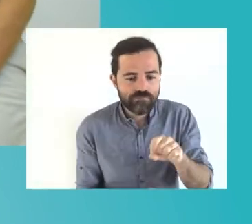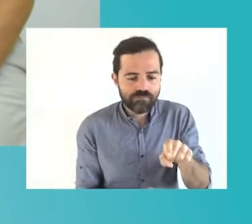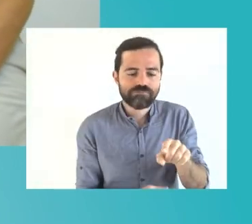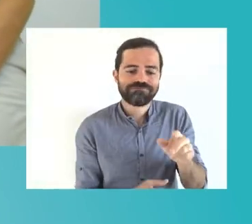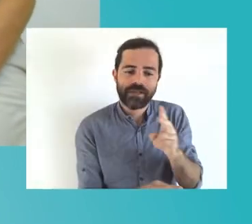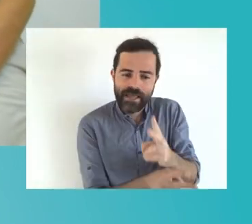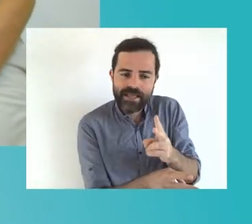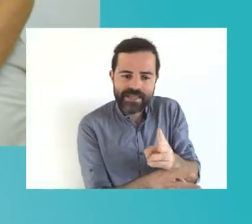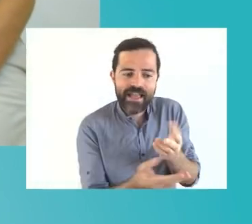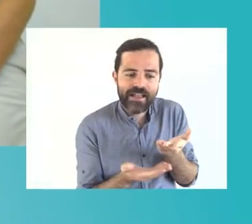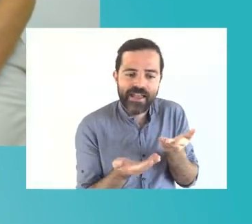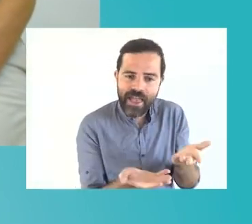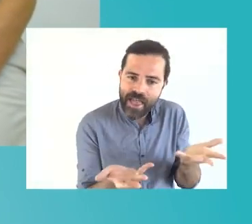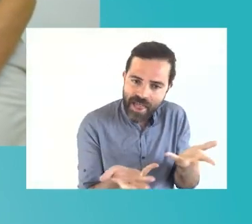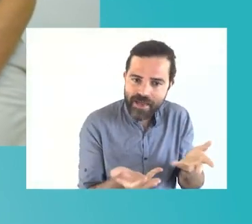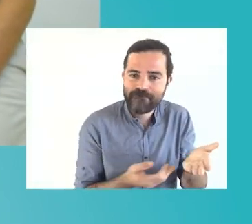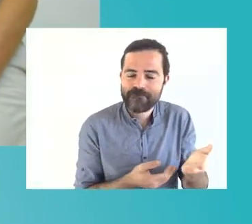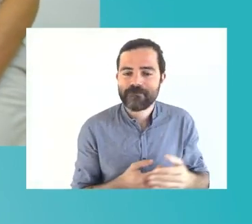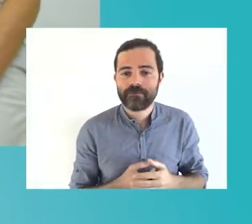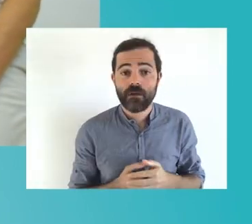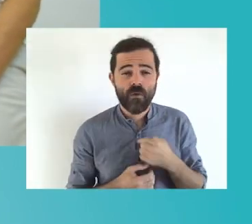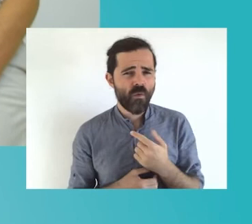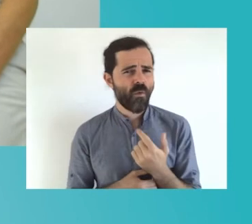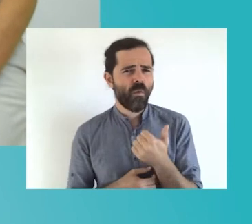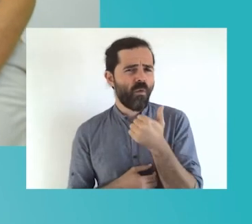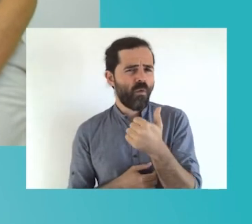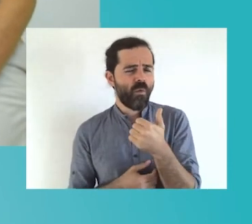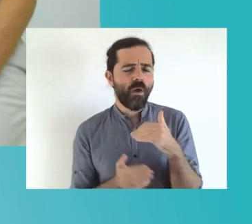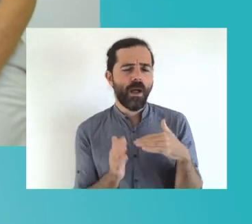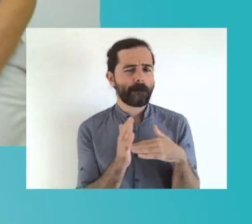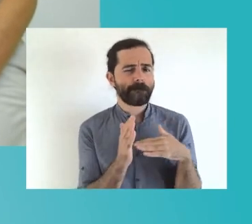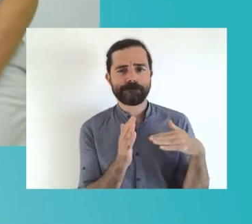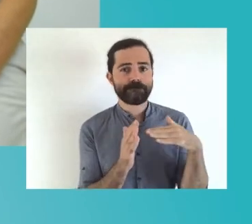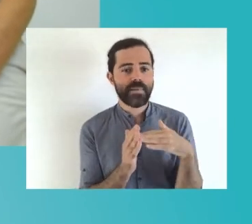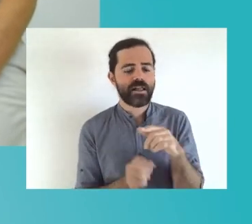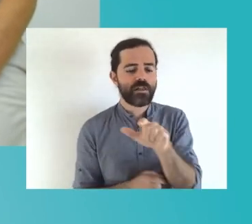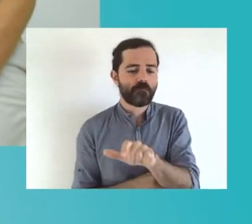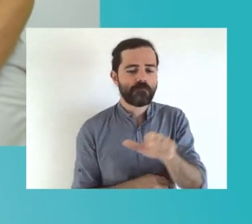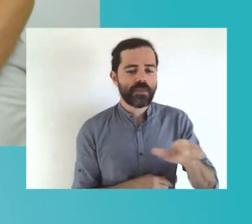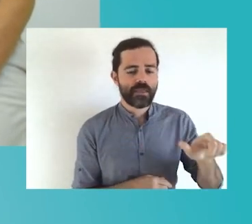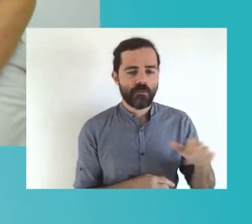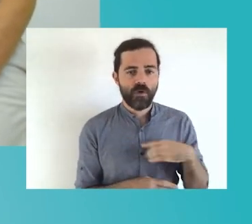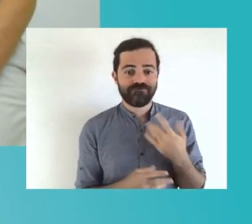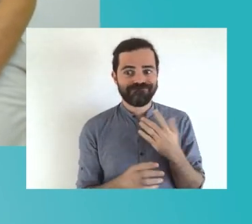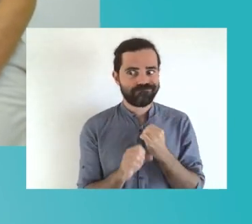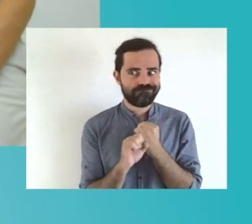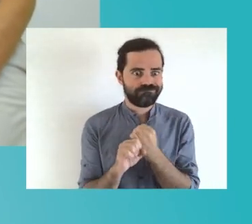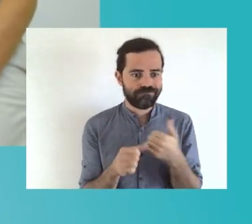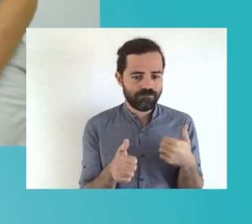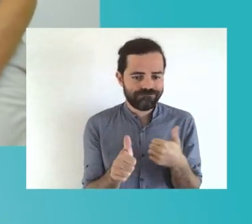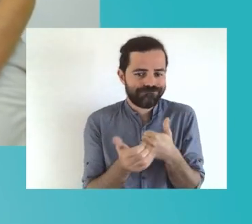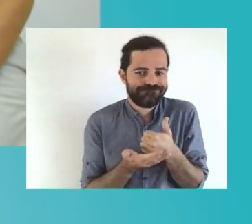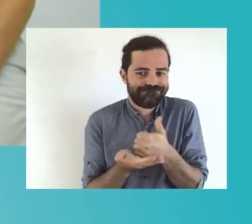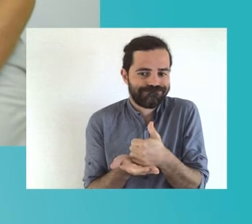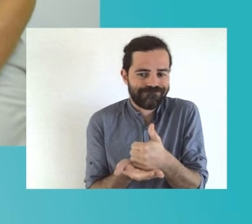1.9 million people with dependency, near 1 million of them with high or very high dependency that needs permanent